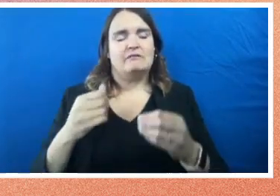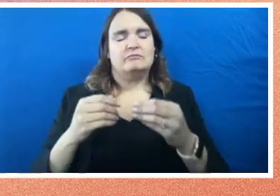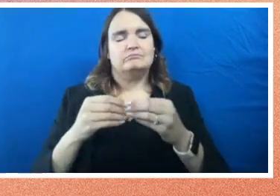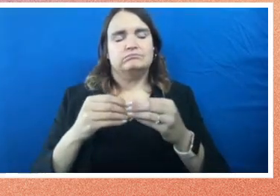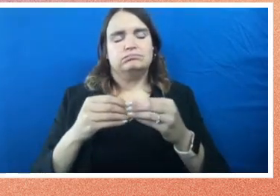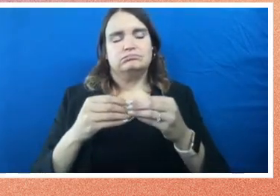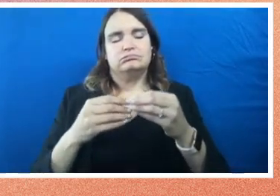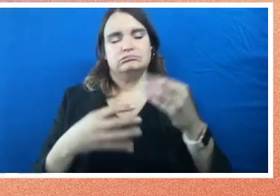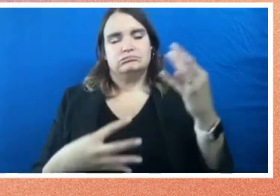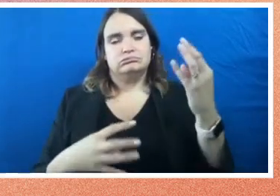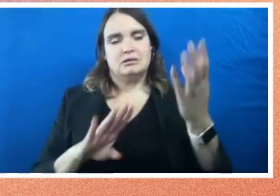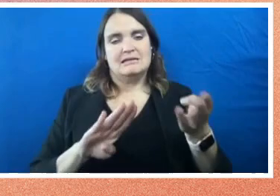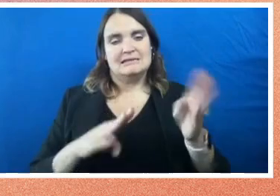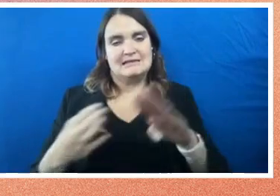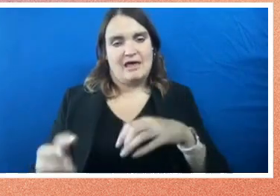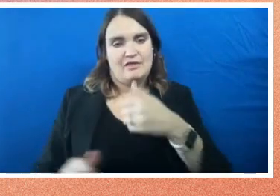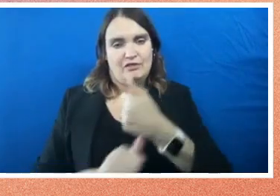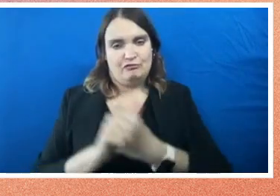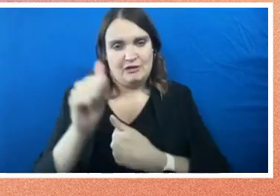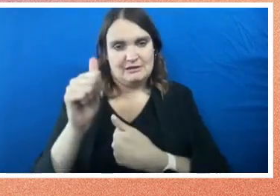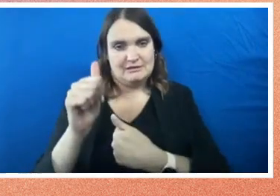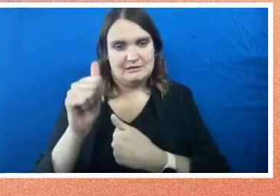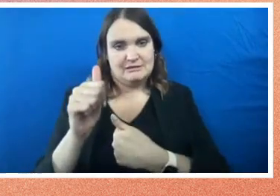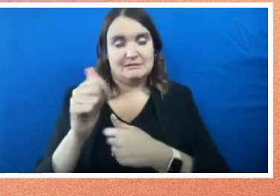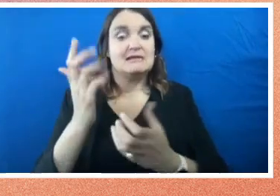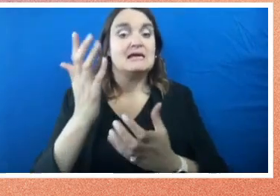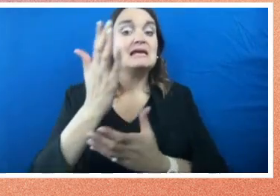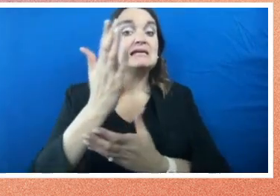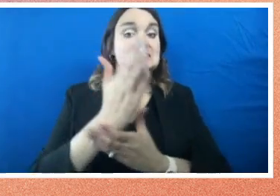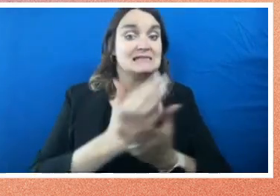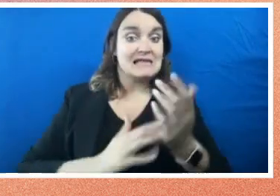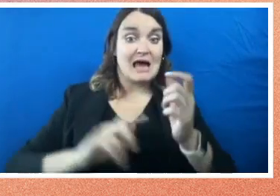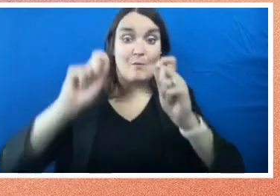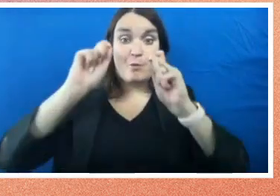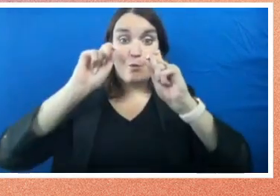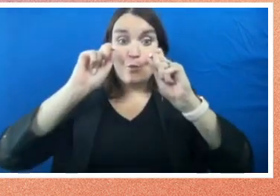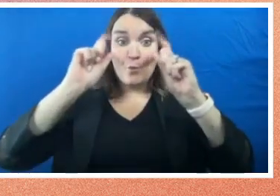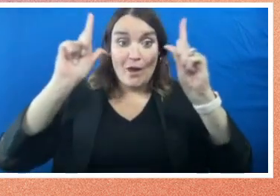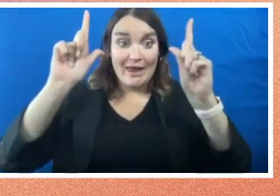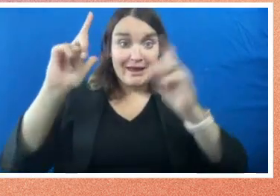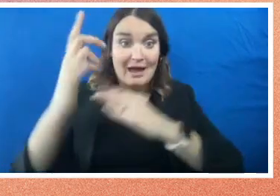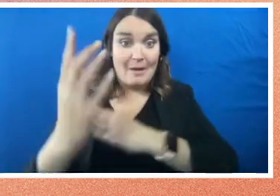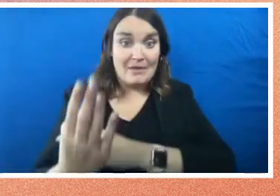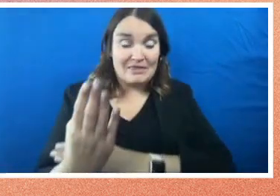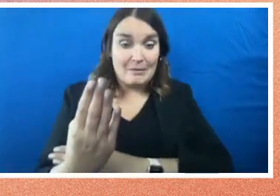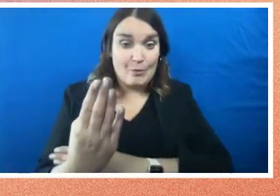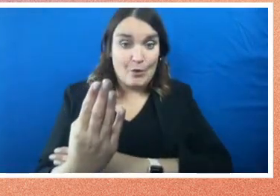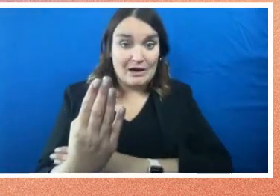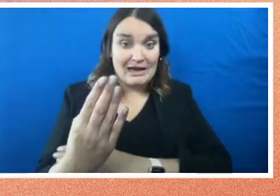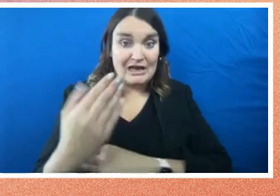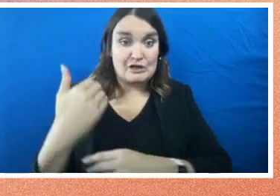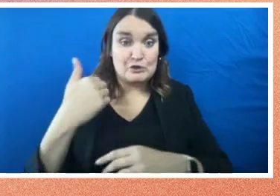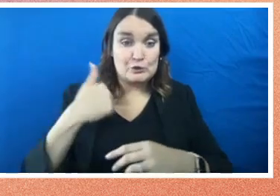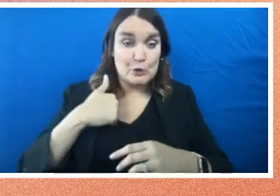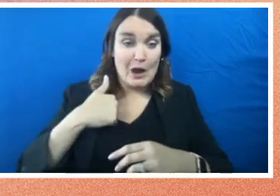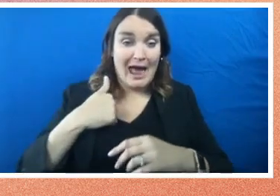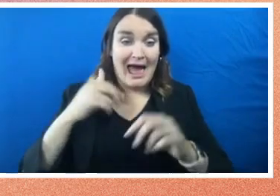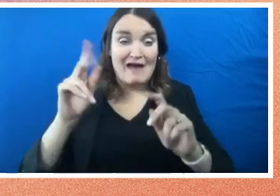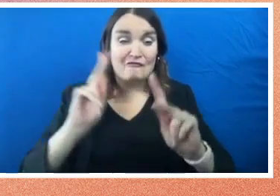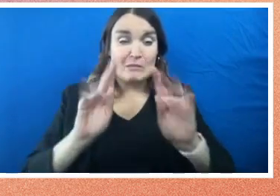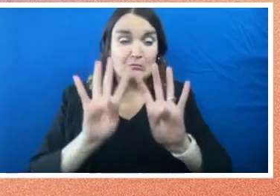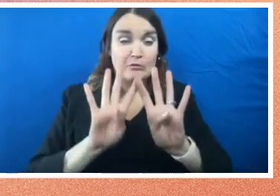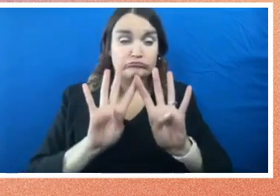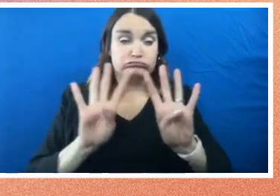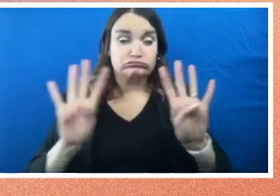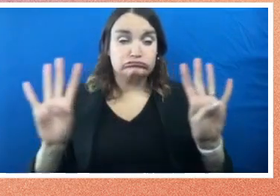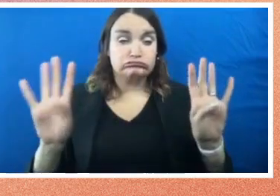threats. Some have woken up in the morning to have militias camped out on their lawns. Others